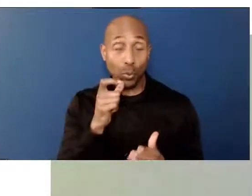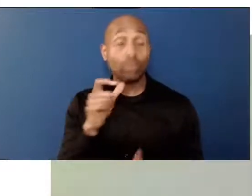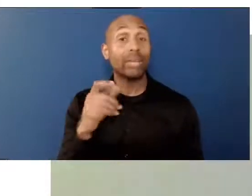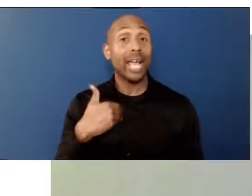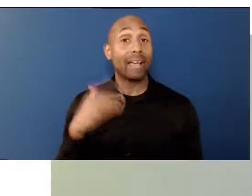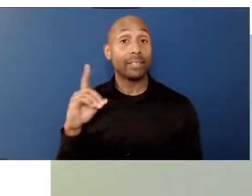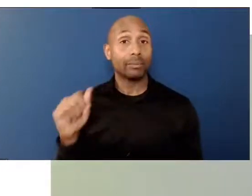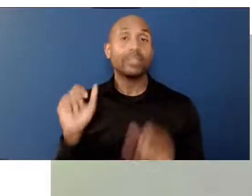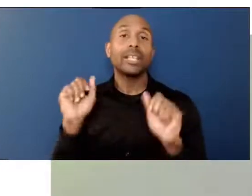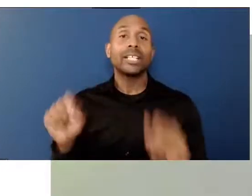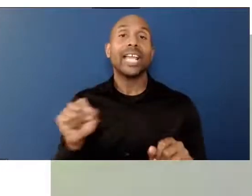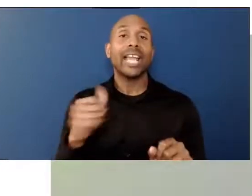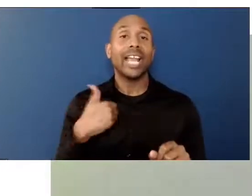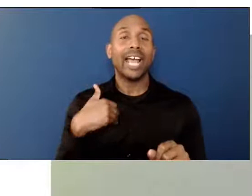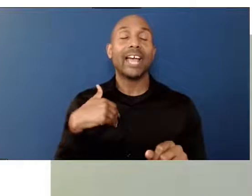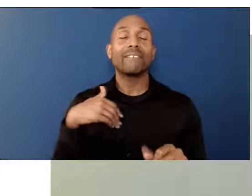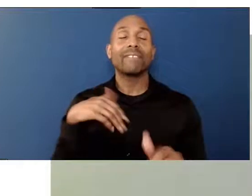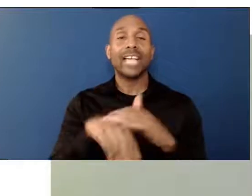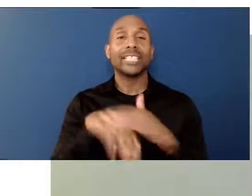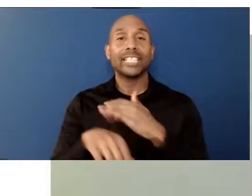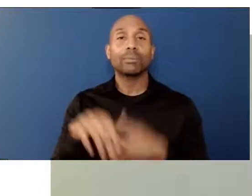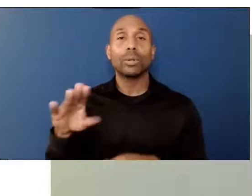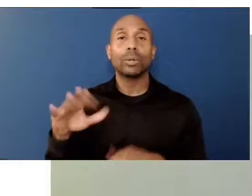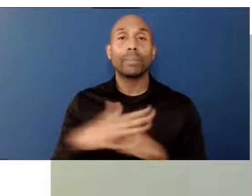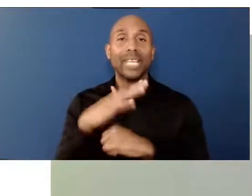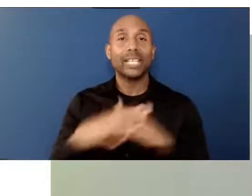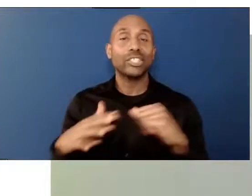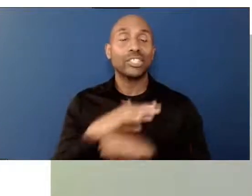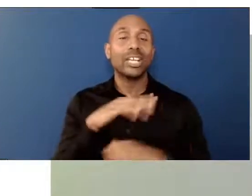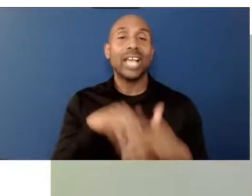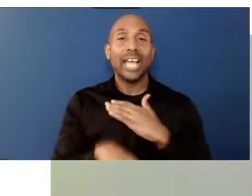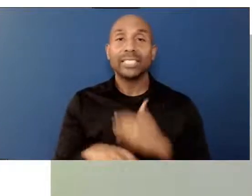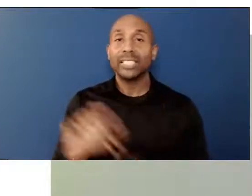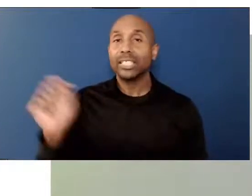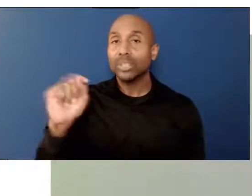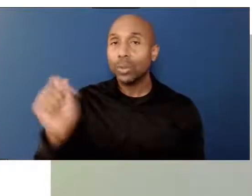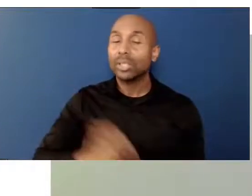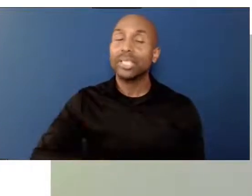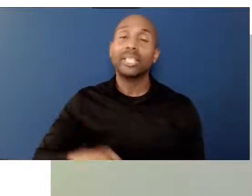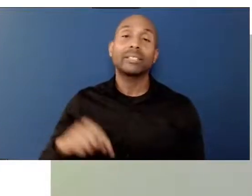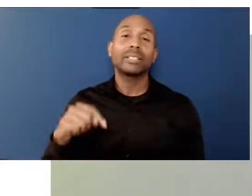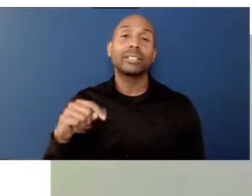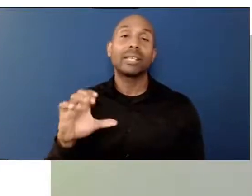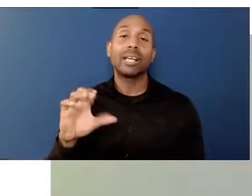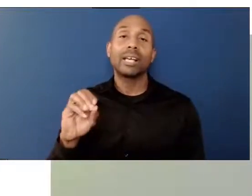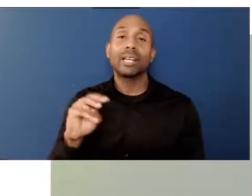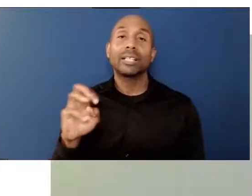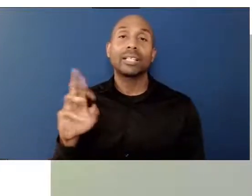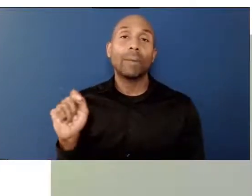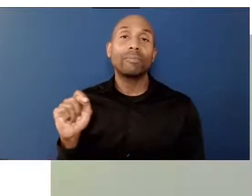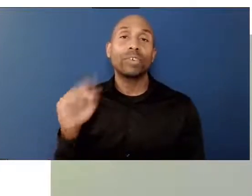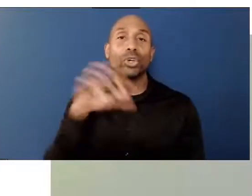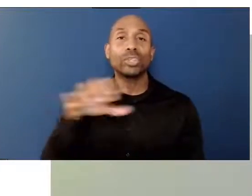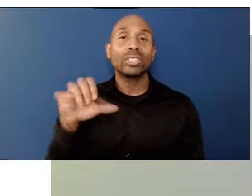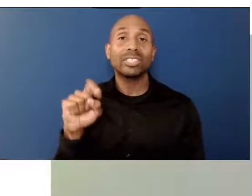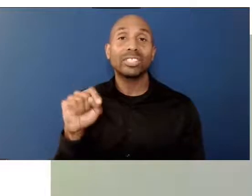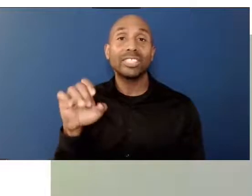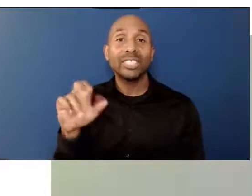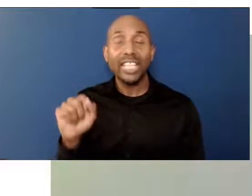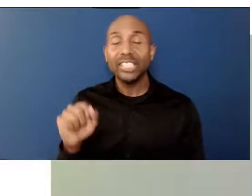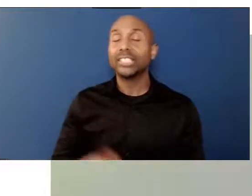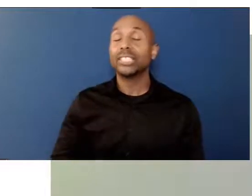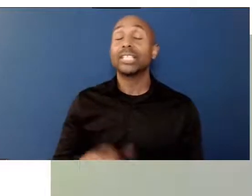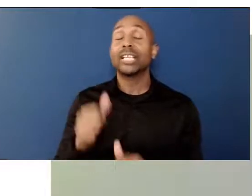beach access, toilets, comfort stations, shelters, sport fishing docks, and campsites throughout the province. And